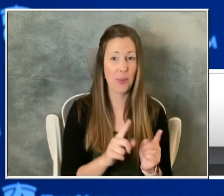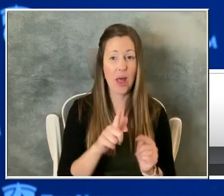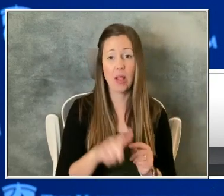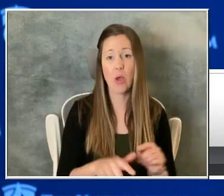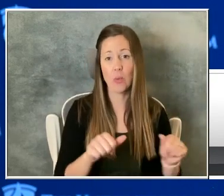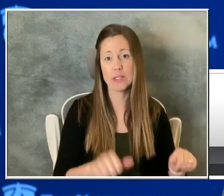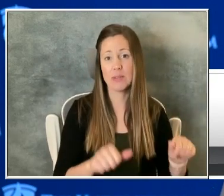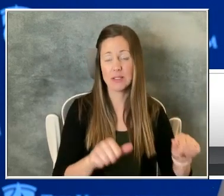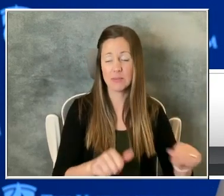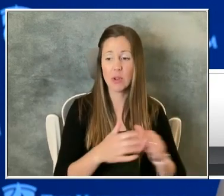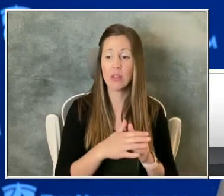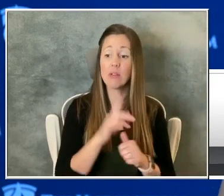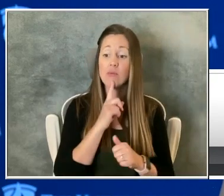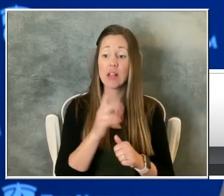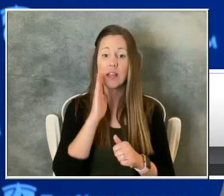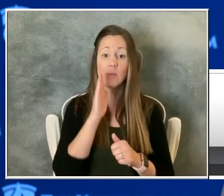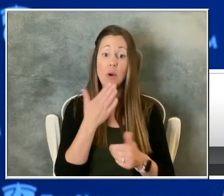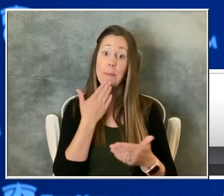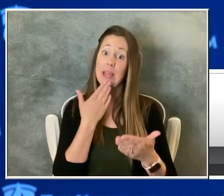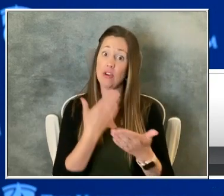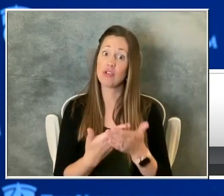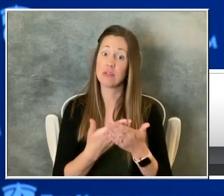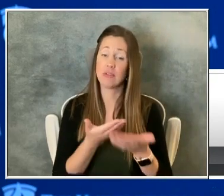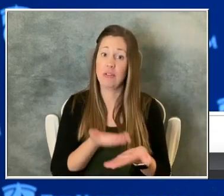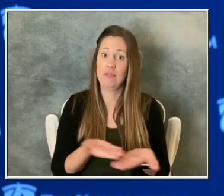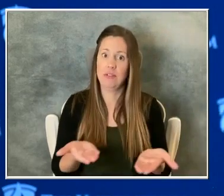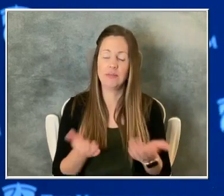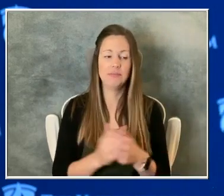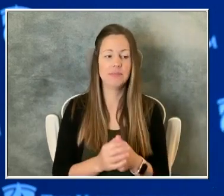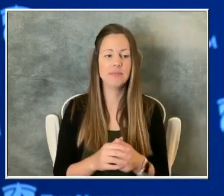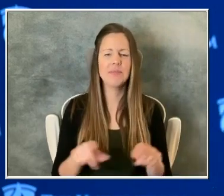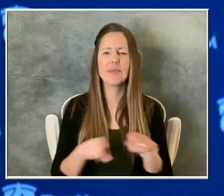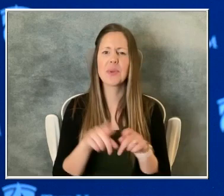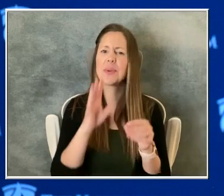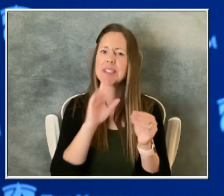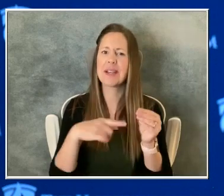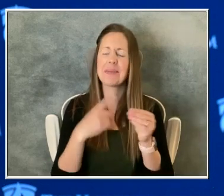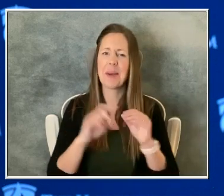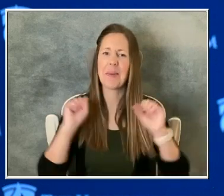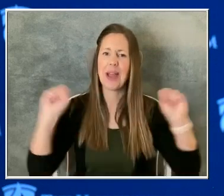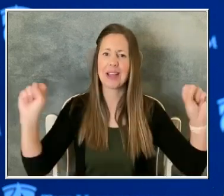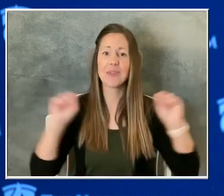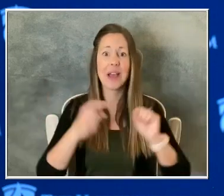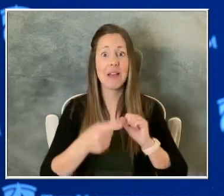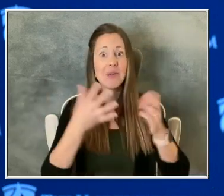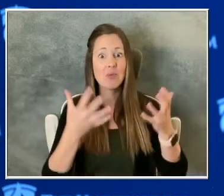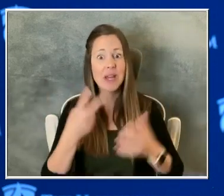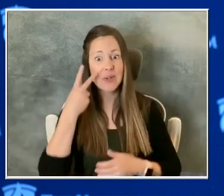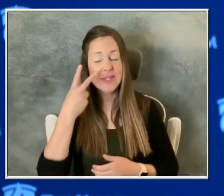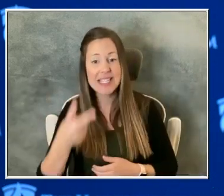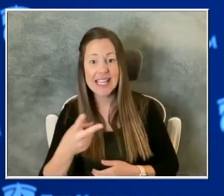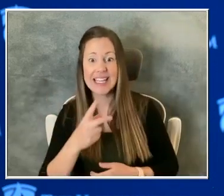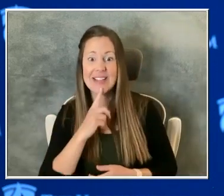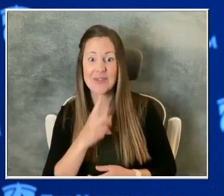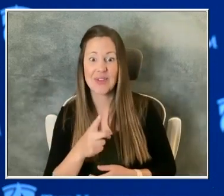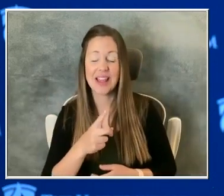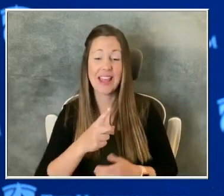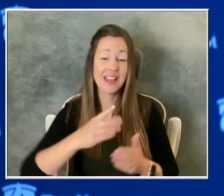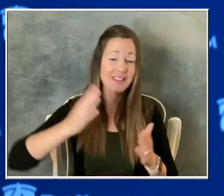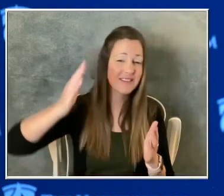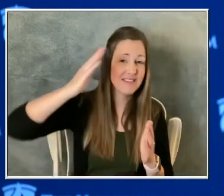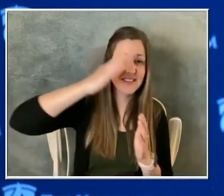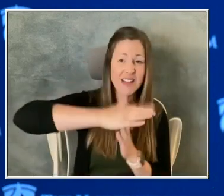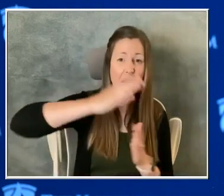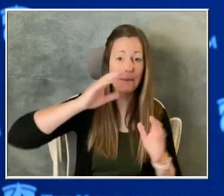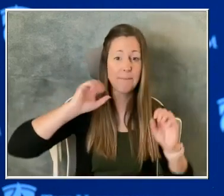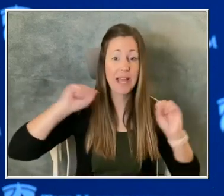is going to be a good thing. And I would say, talking about exercising, if you would like to see the antithesis of exercising, if anybody has ever